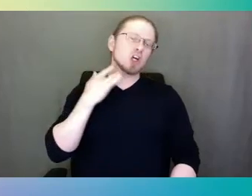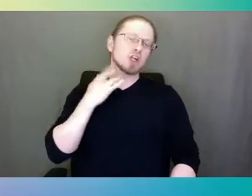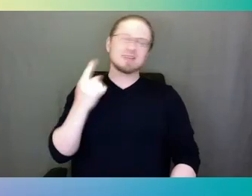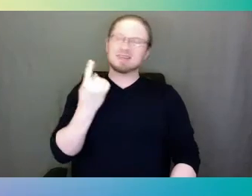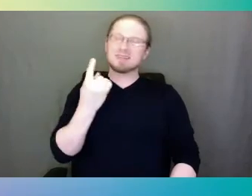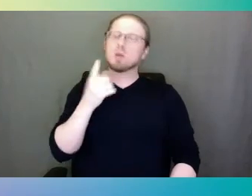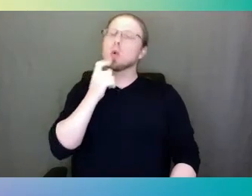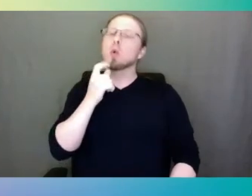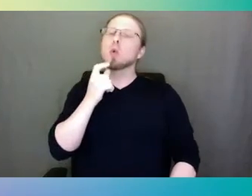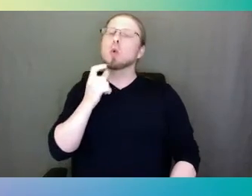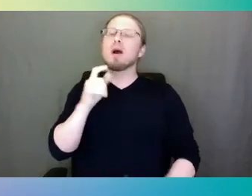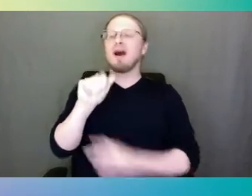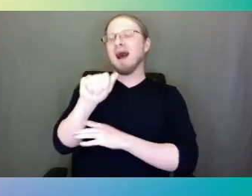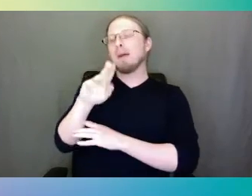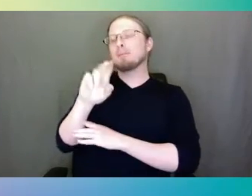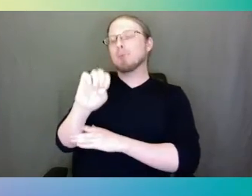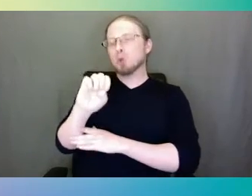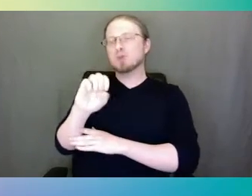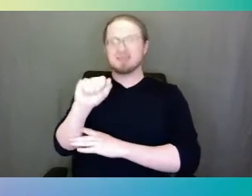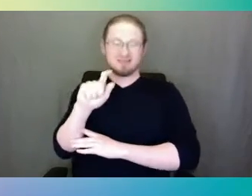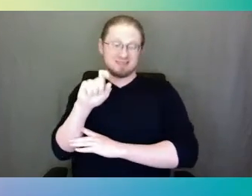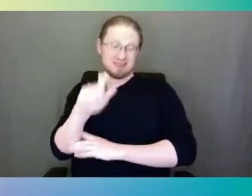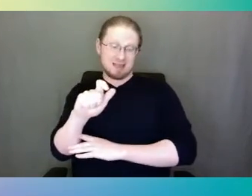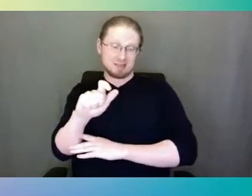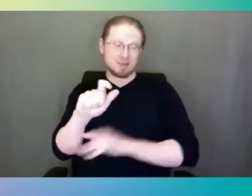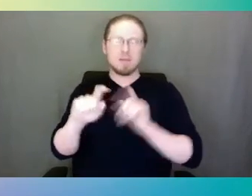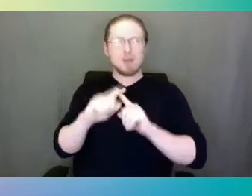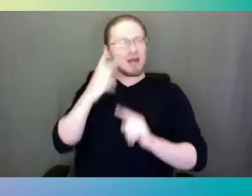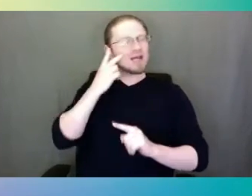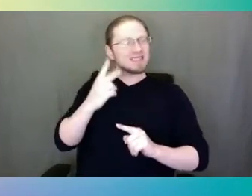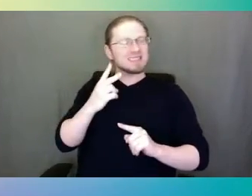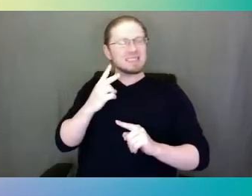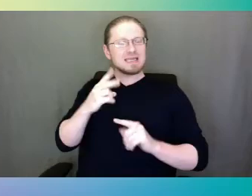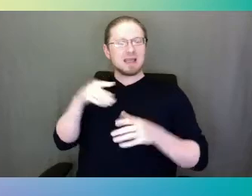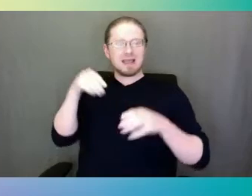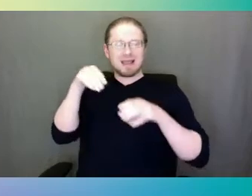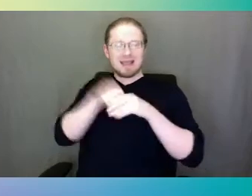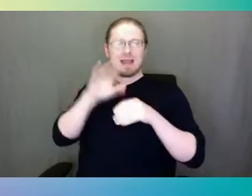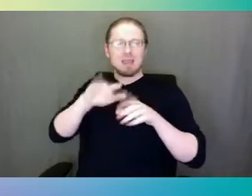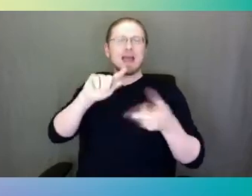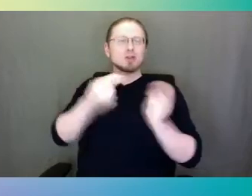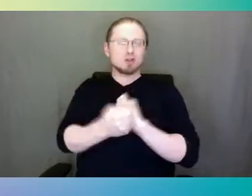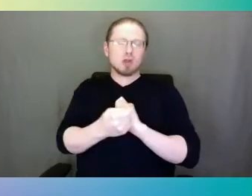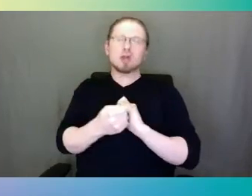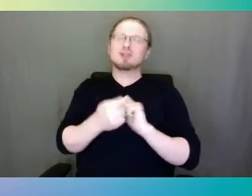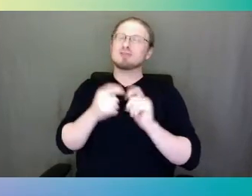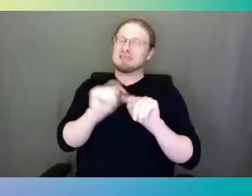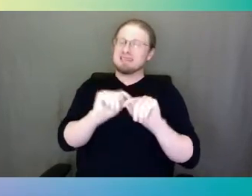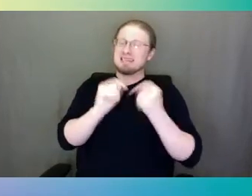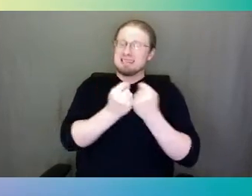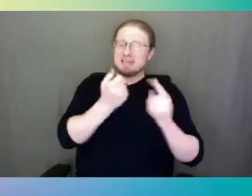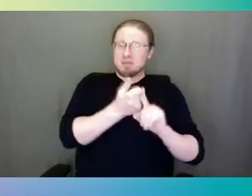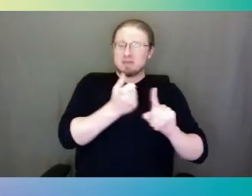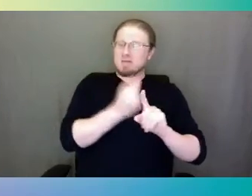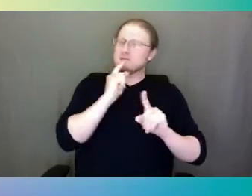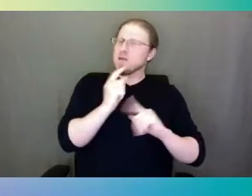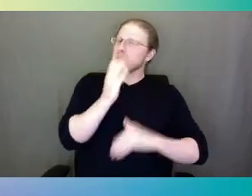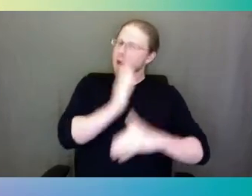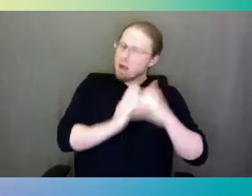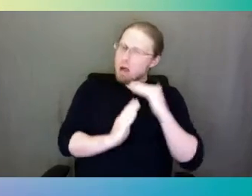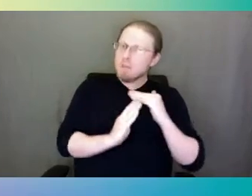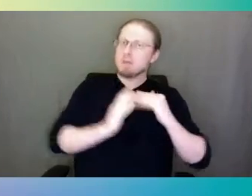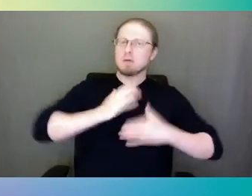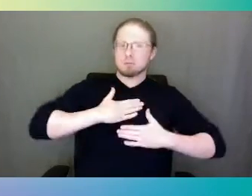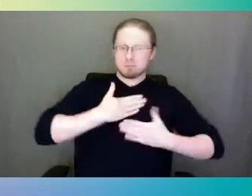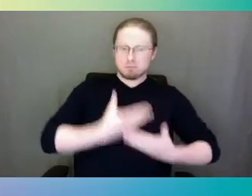that kind of return to there. But I see the humility of the team of Dr. Weigel, and it was exciting. But the following night, and